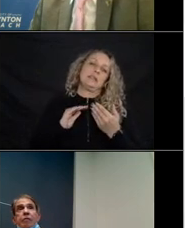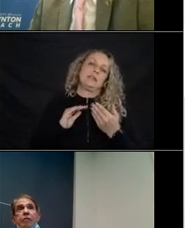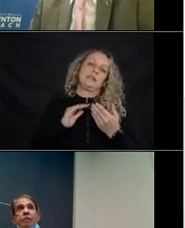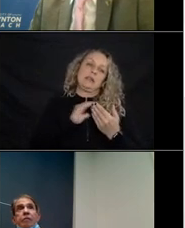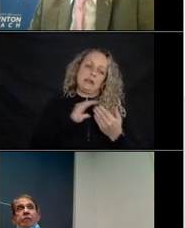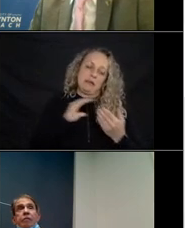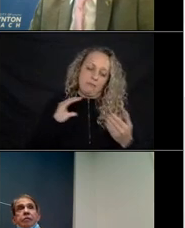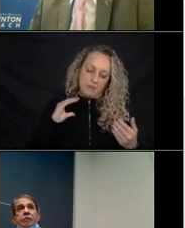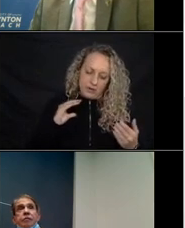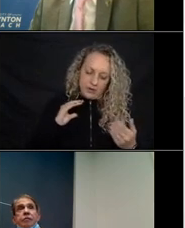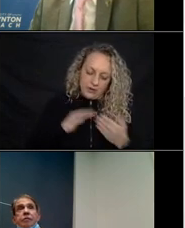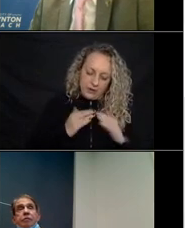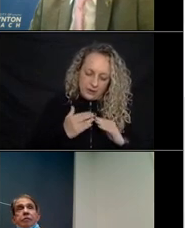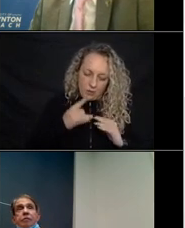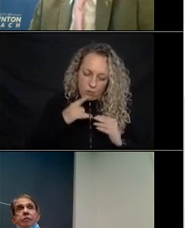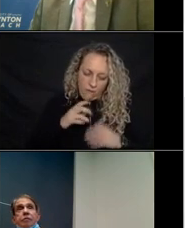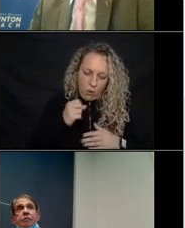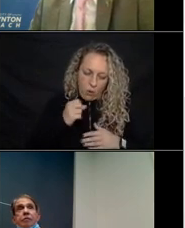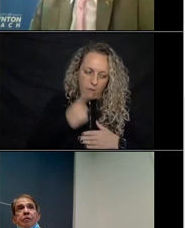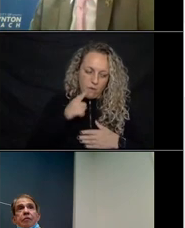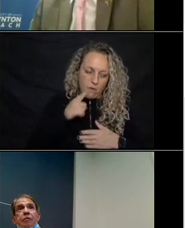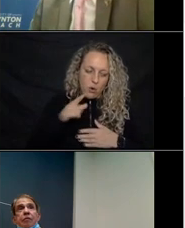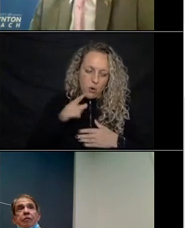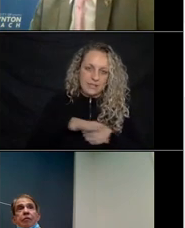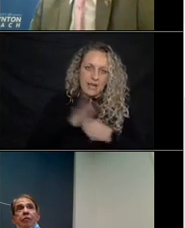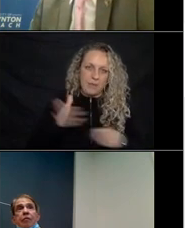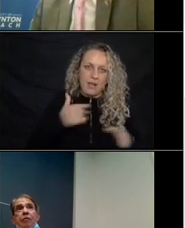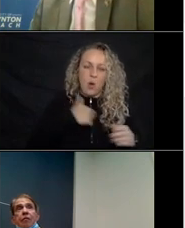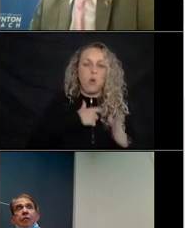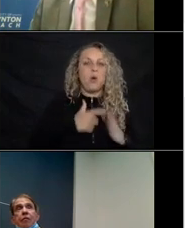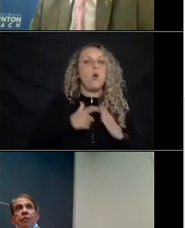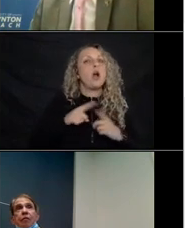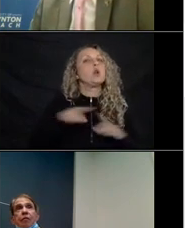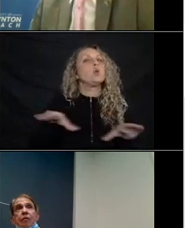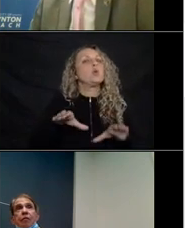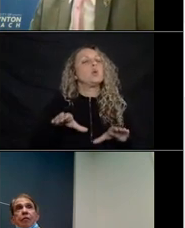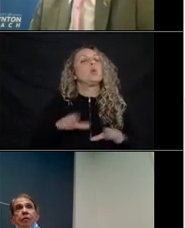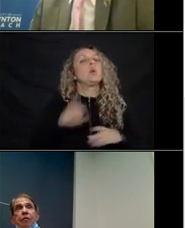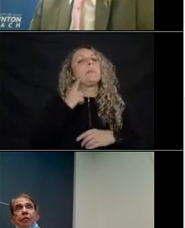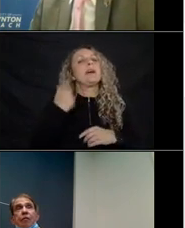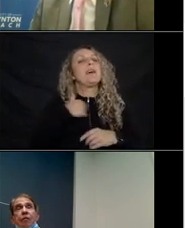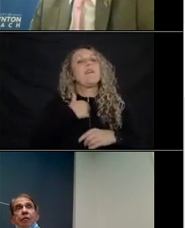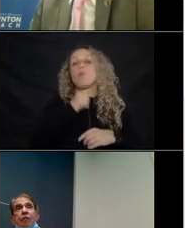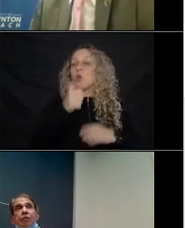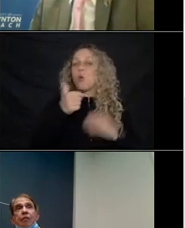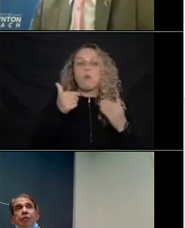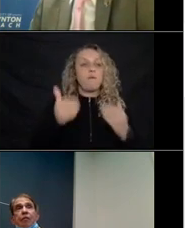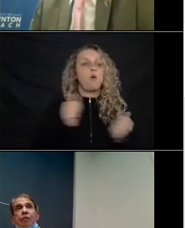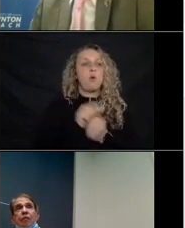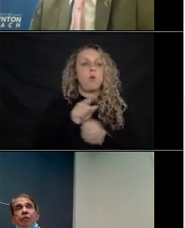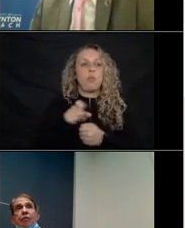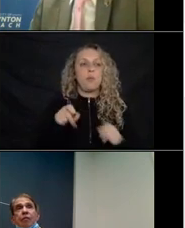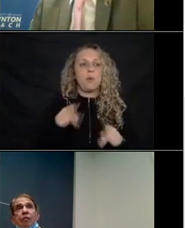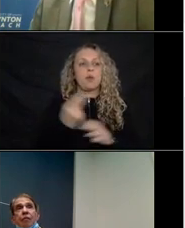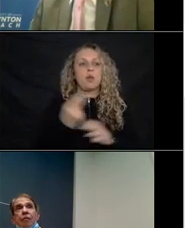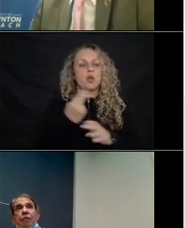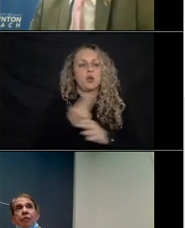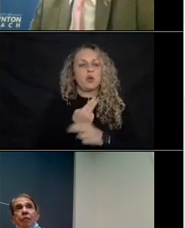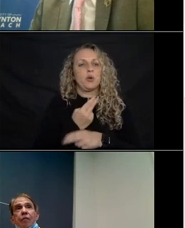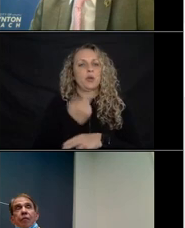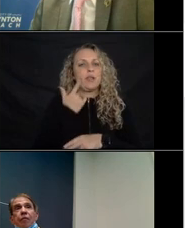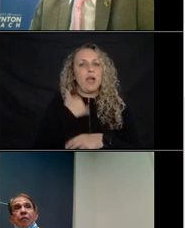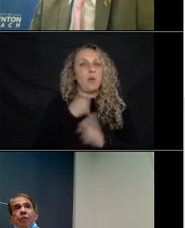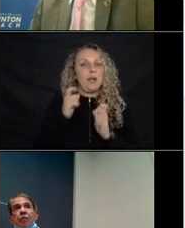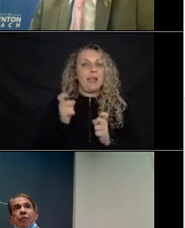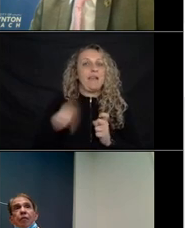what we've already approved regarding the site plan, which we are required to do, because if we don't move forward with the permitted use that we